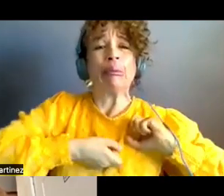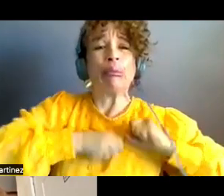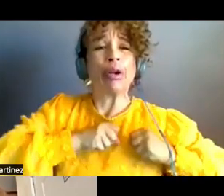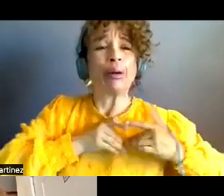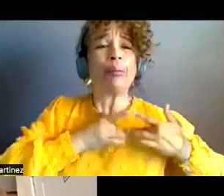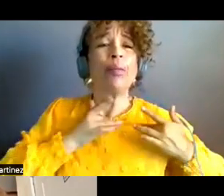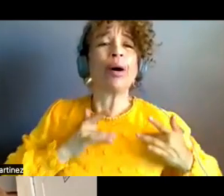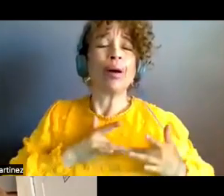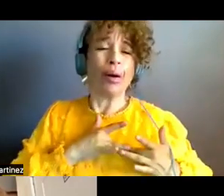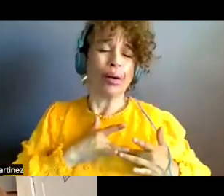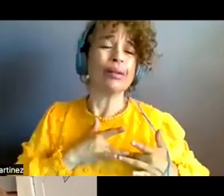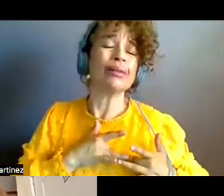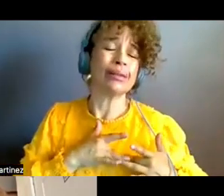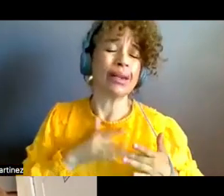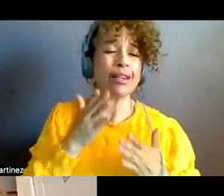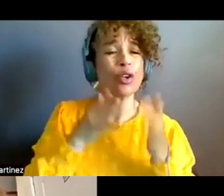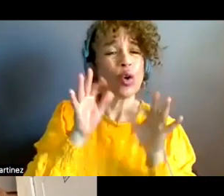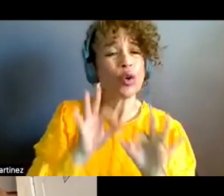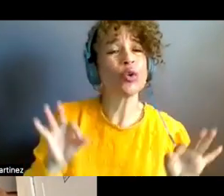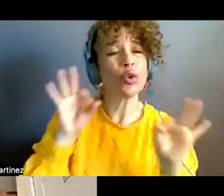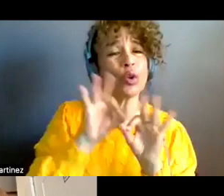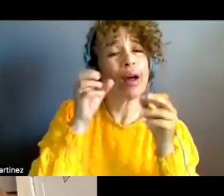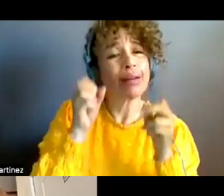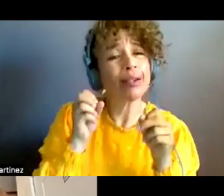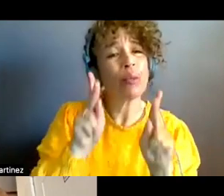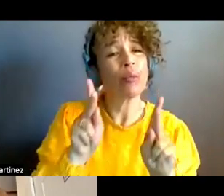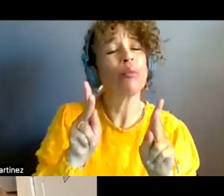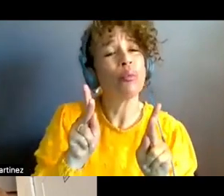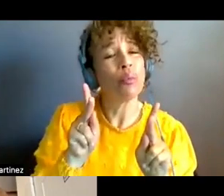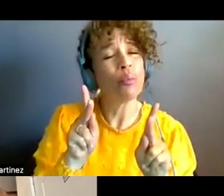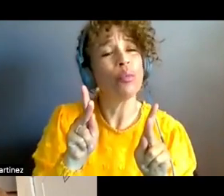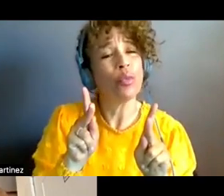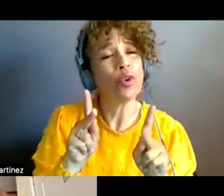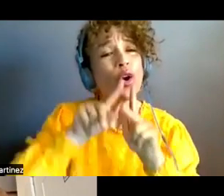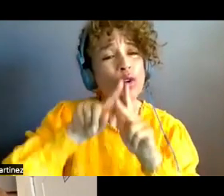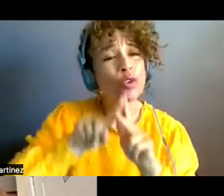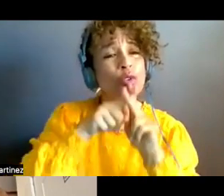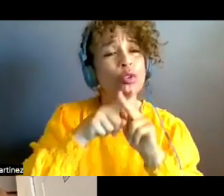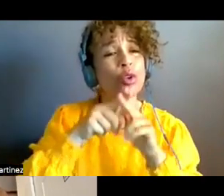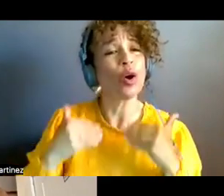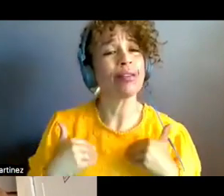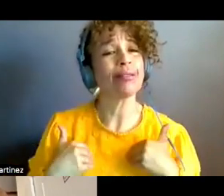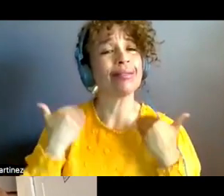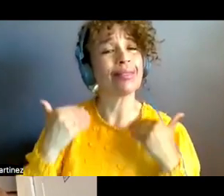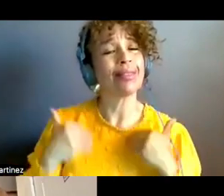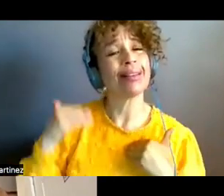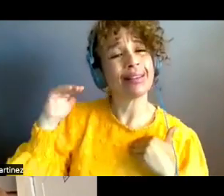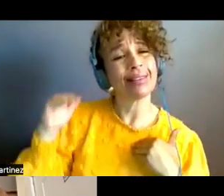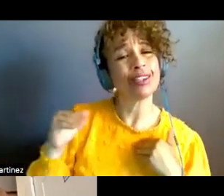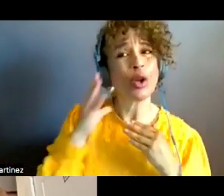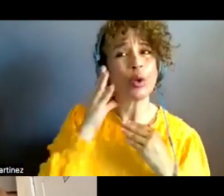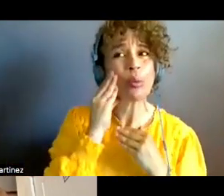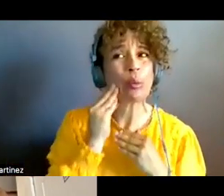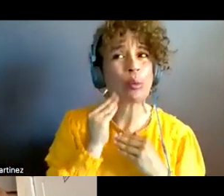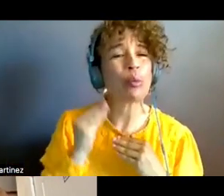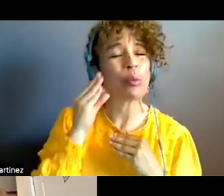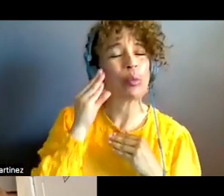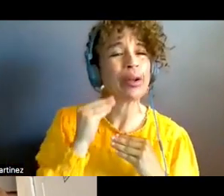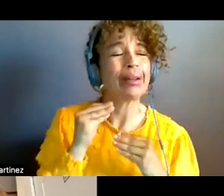Mm-hmm. But it's so important to have the opportunity to start young and to be exposed to music and the